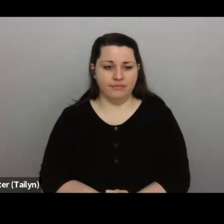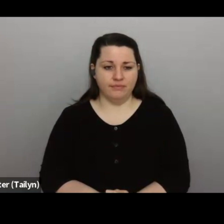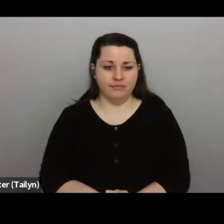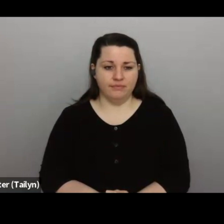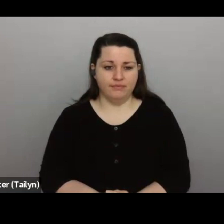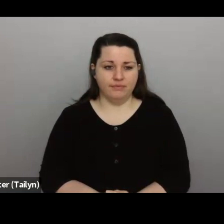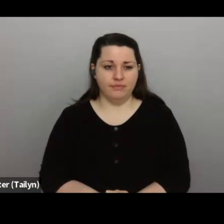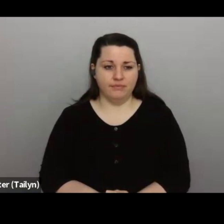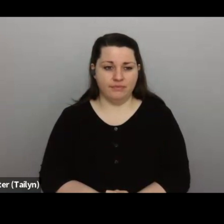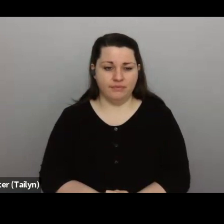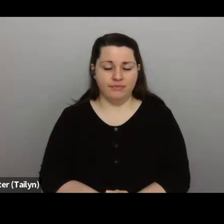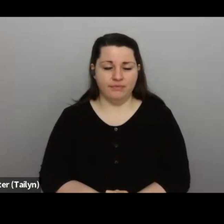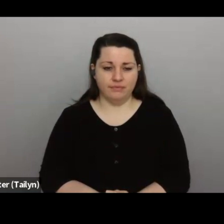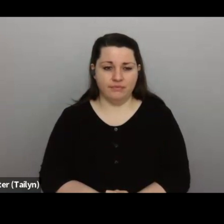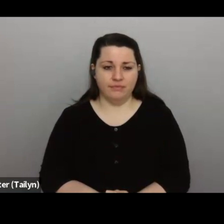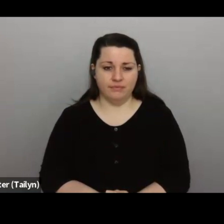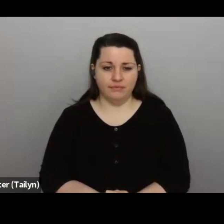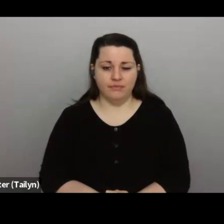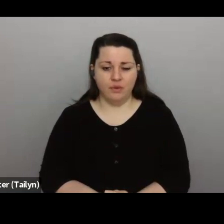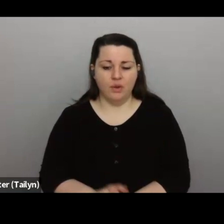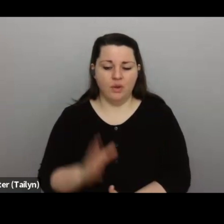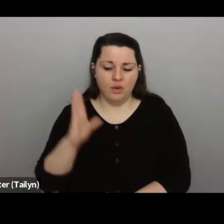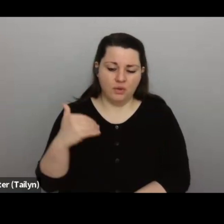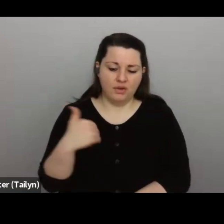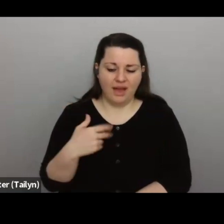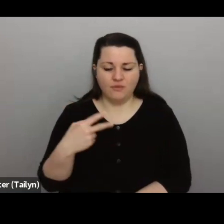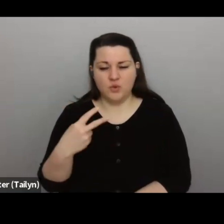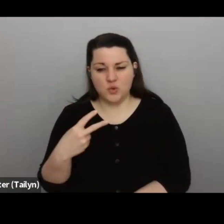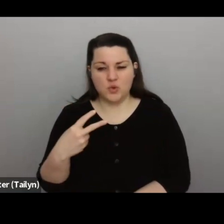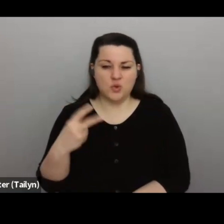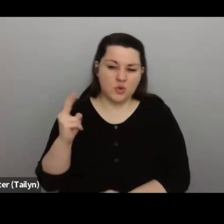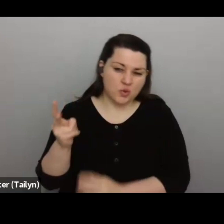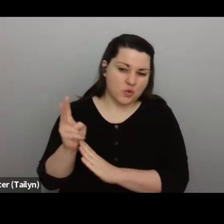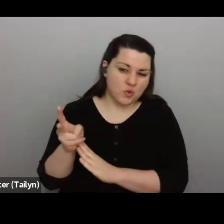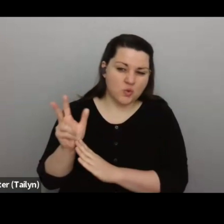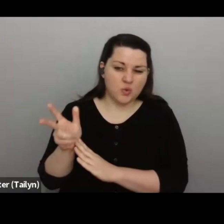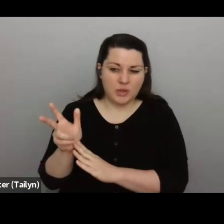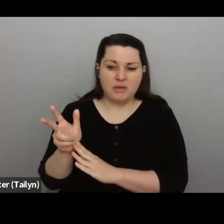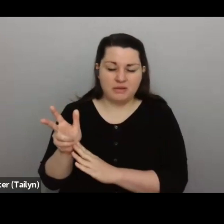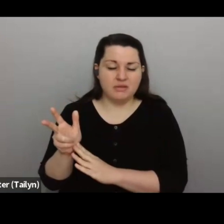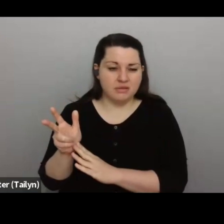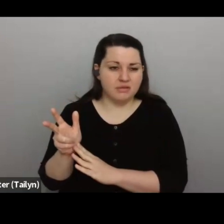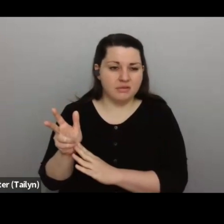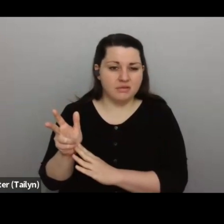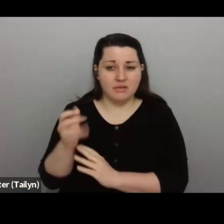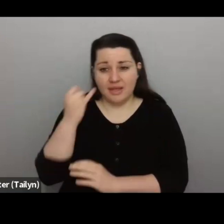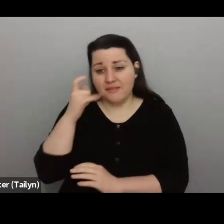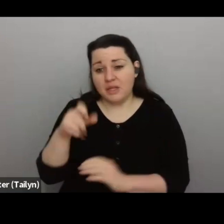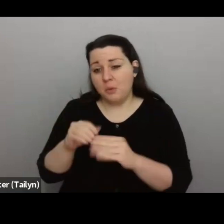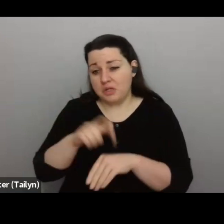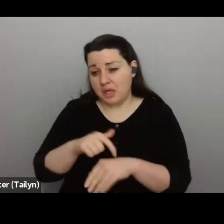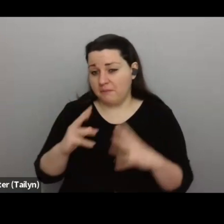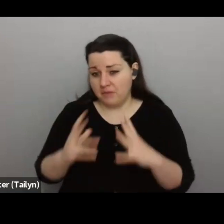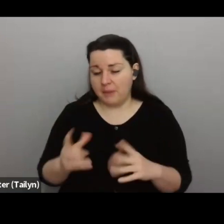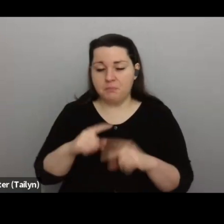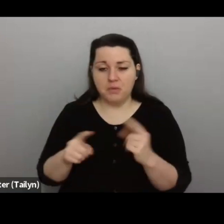So you'll still have 2 or 3 more minutes to do this unless anybody needs extra time.